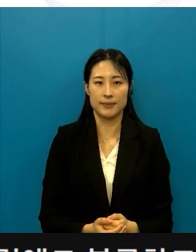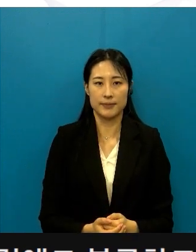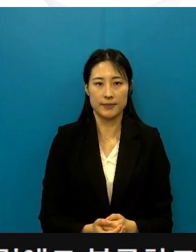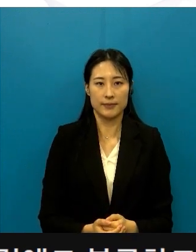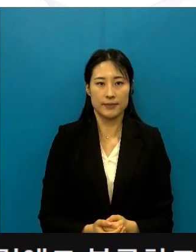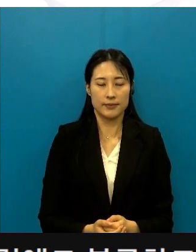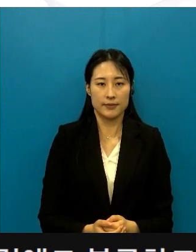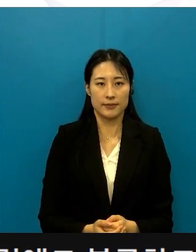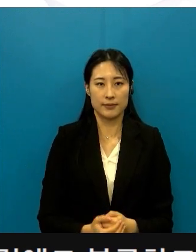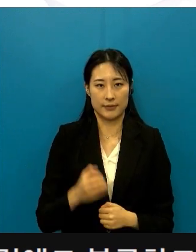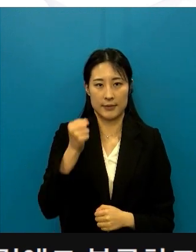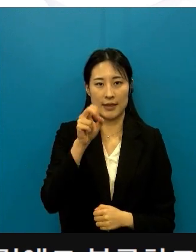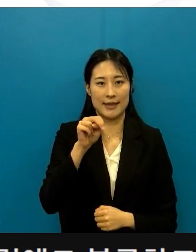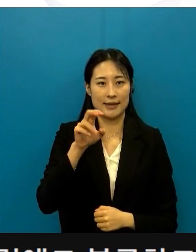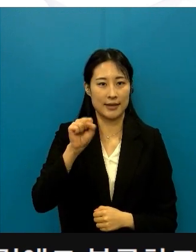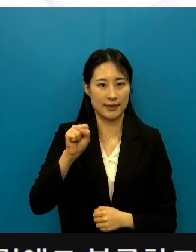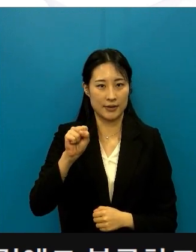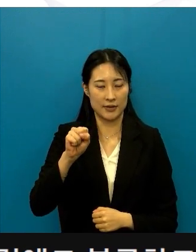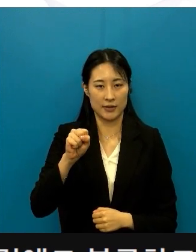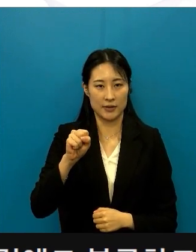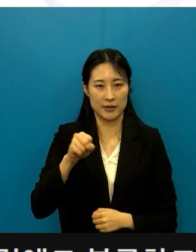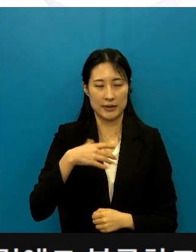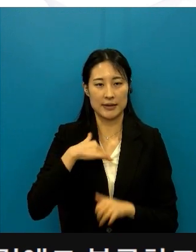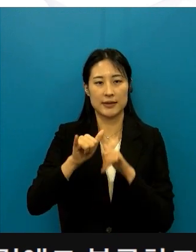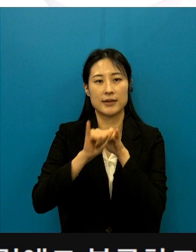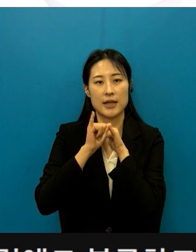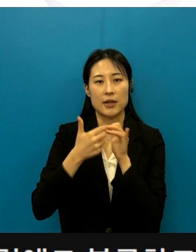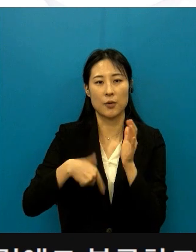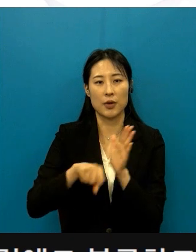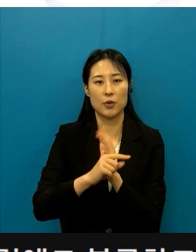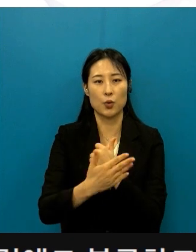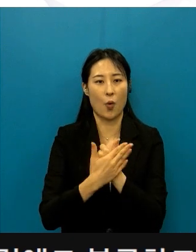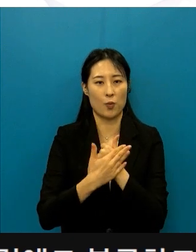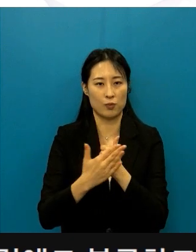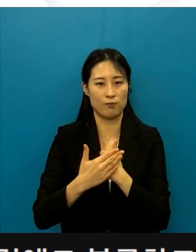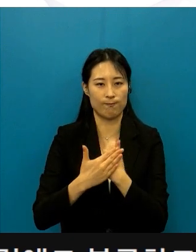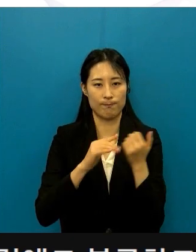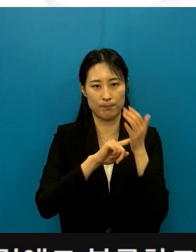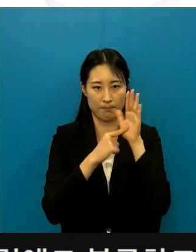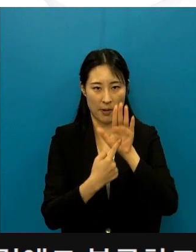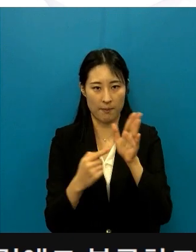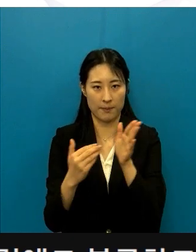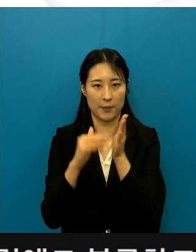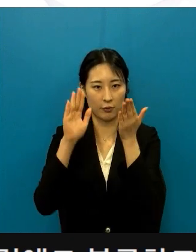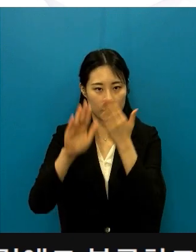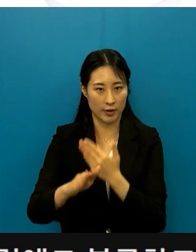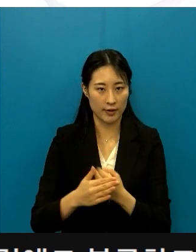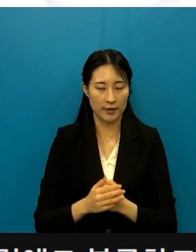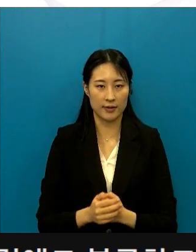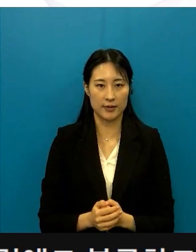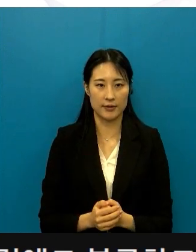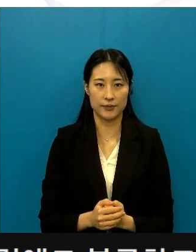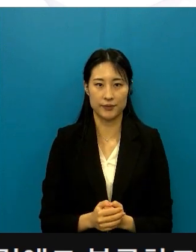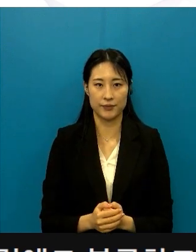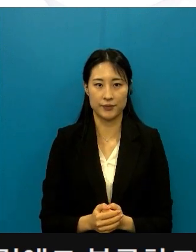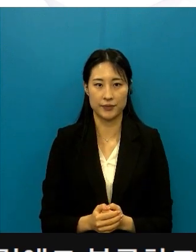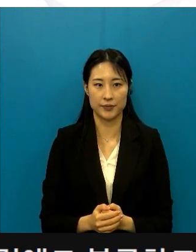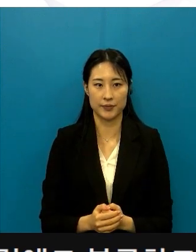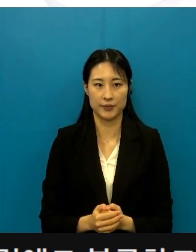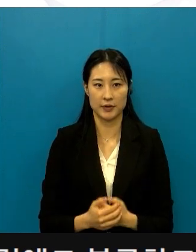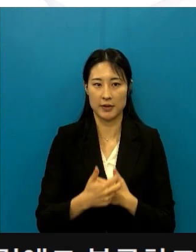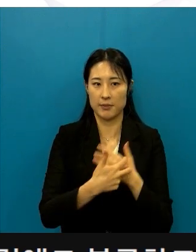help, so she could be euthanized, and she contacted the doctors